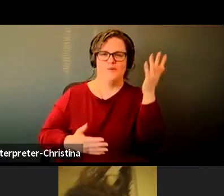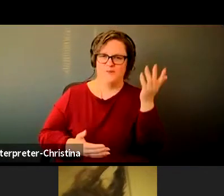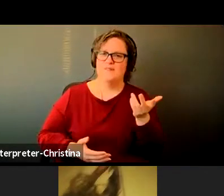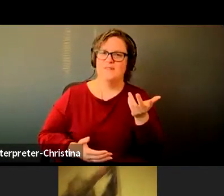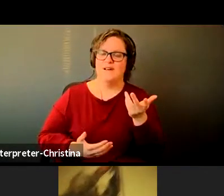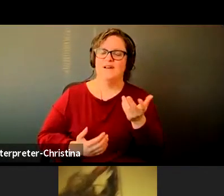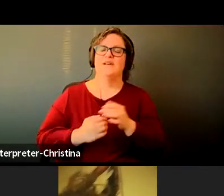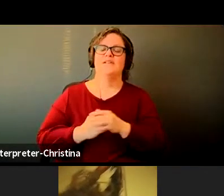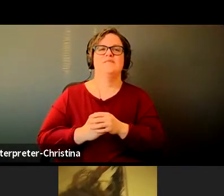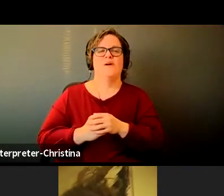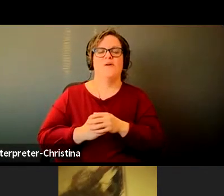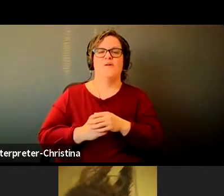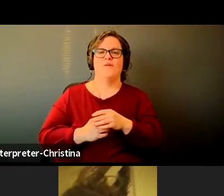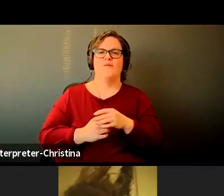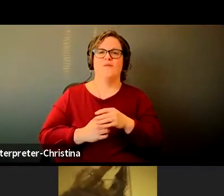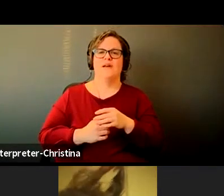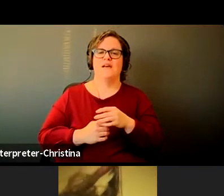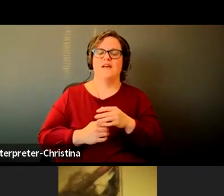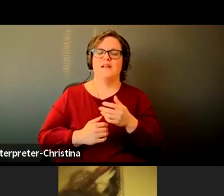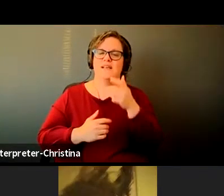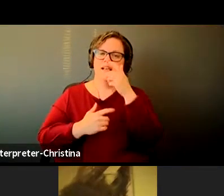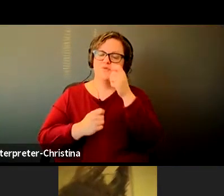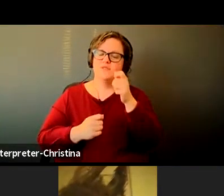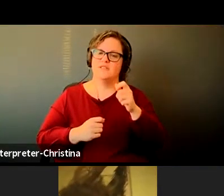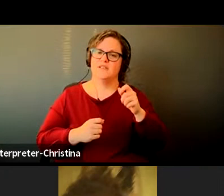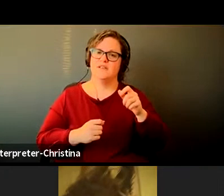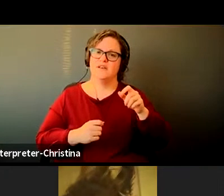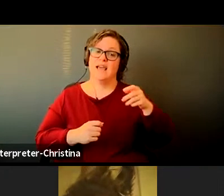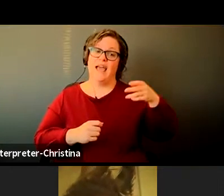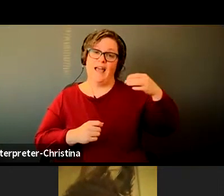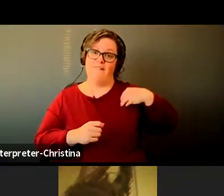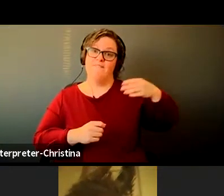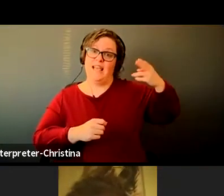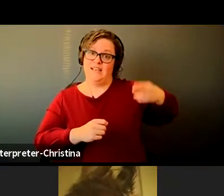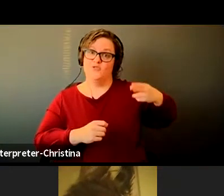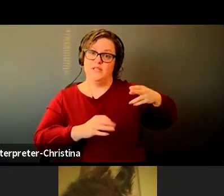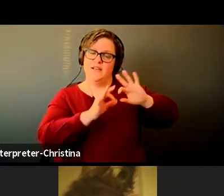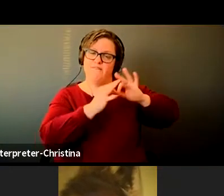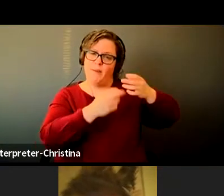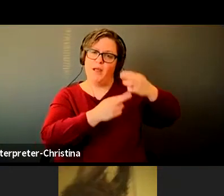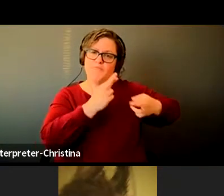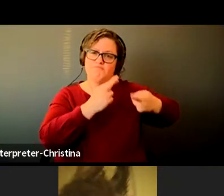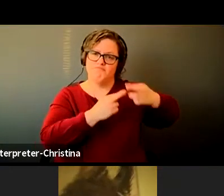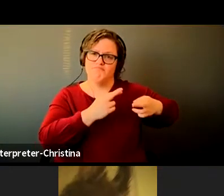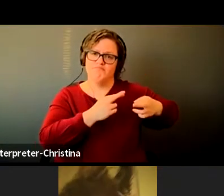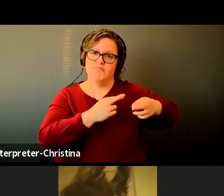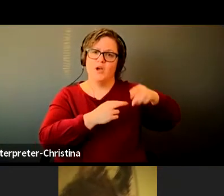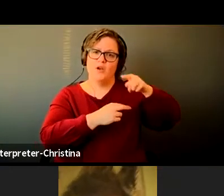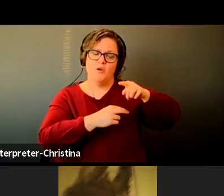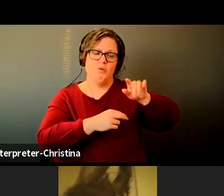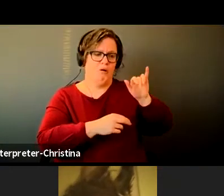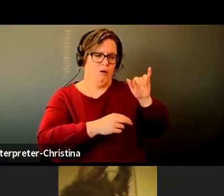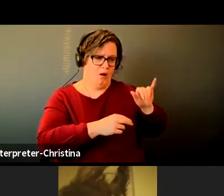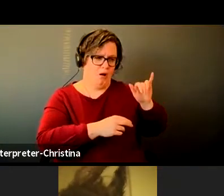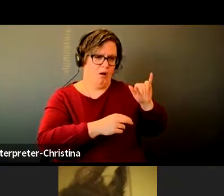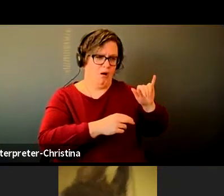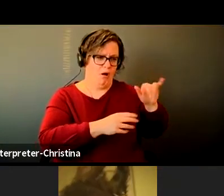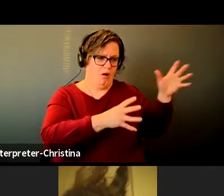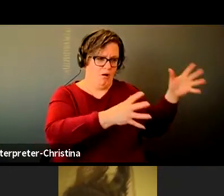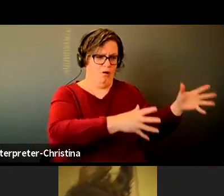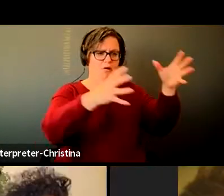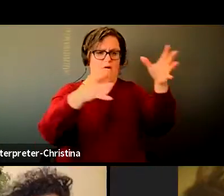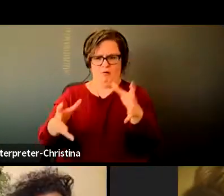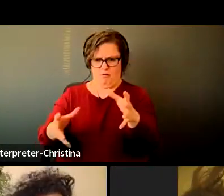you're rewriting a history that's not sort of a verboten truth, and one that sort of incorporates your